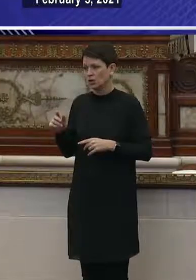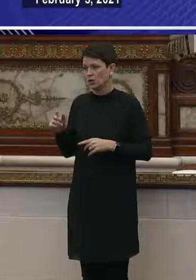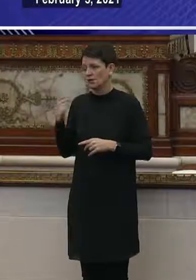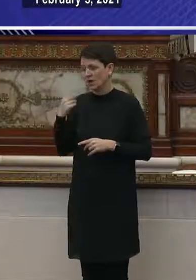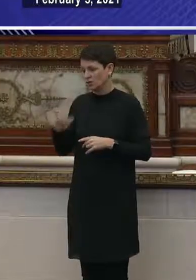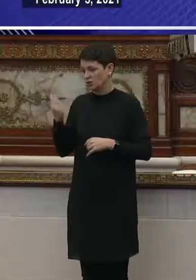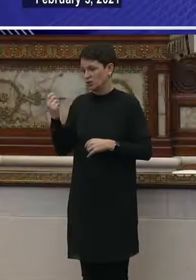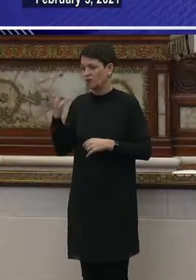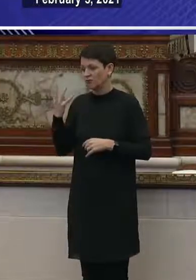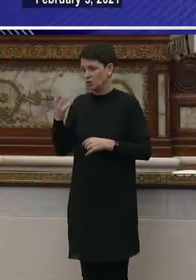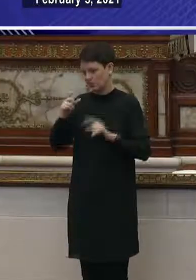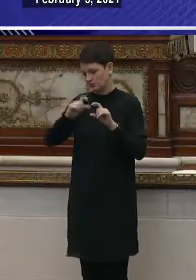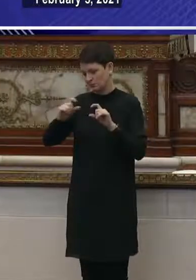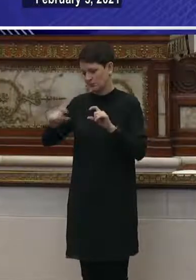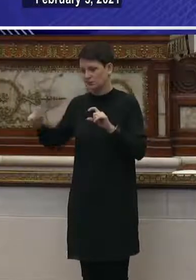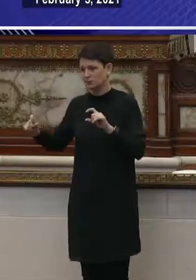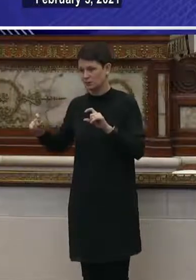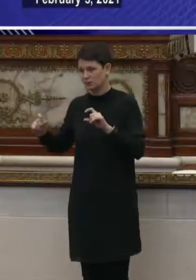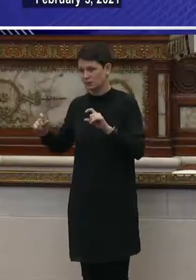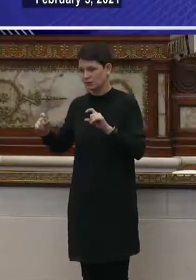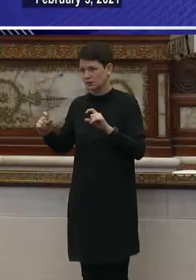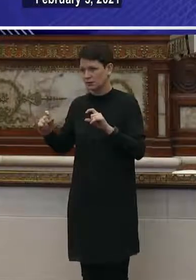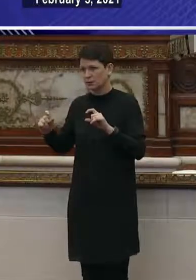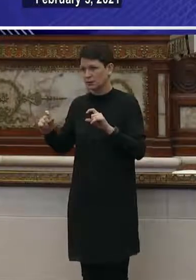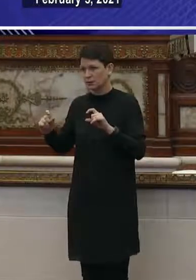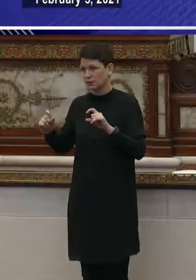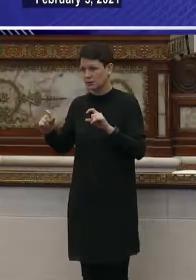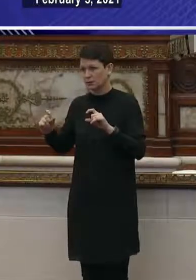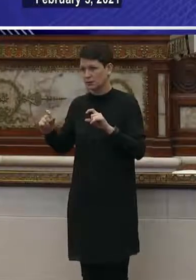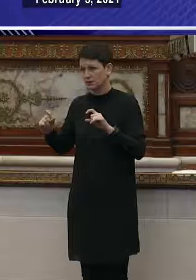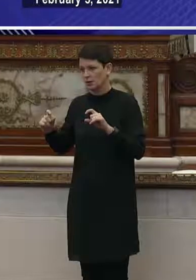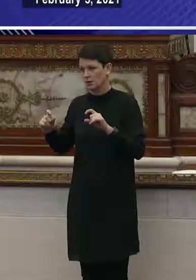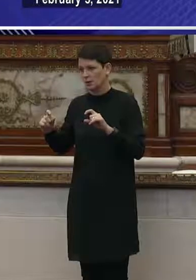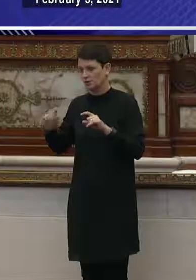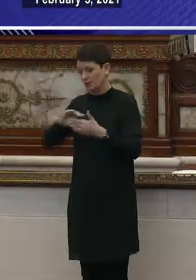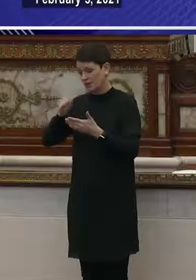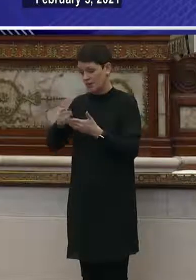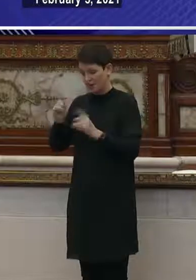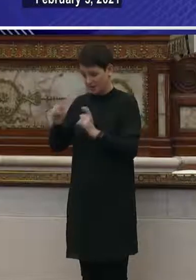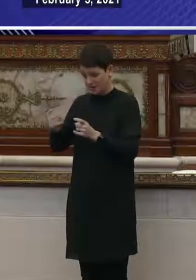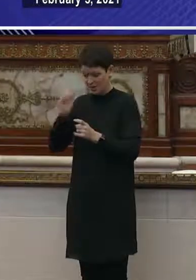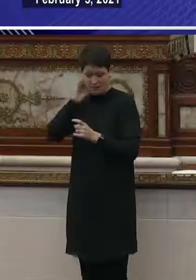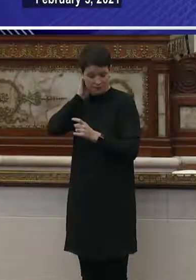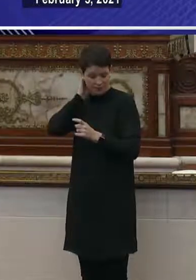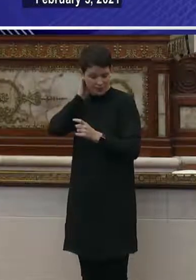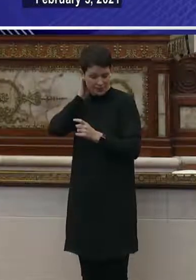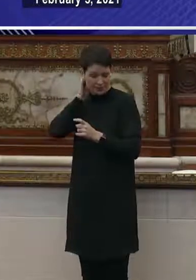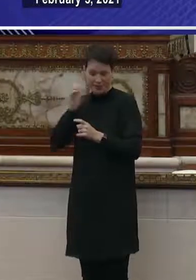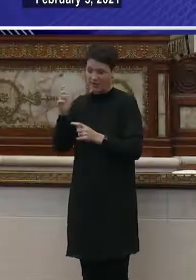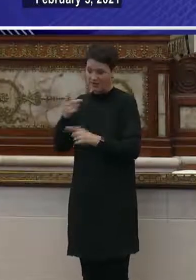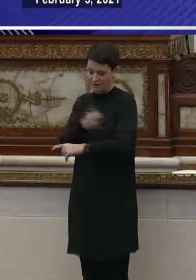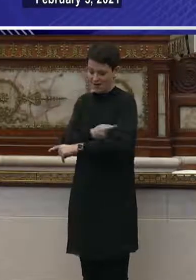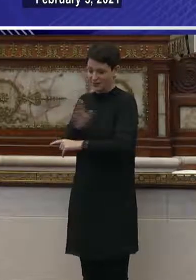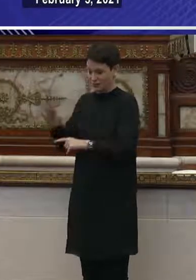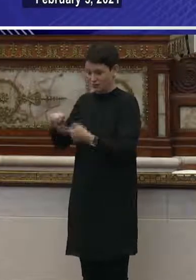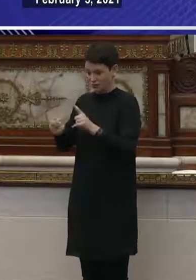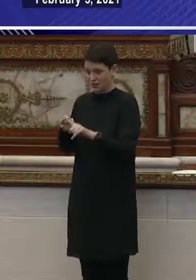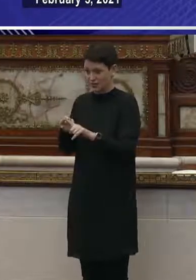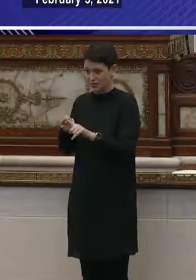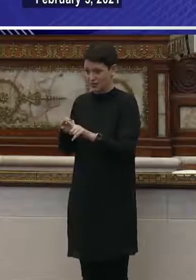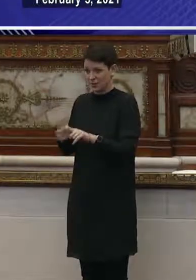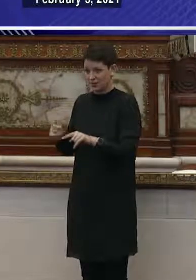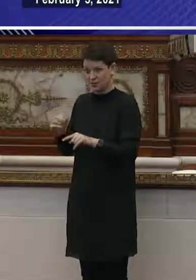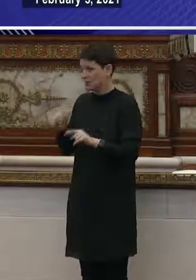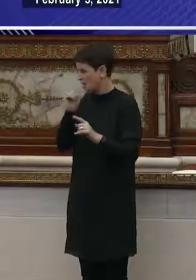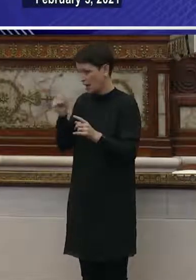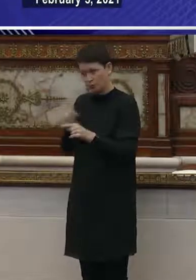4 doses from the stockpile here, from the amount that he got, and vaccinating his friends, which was highly